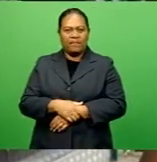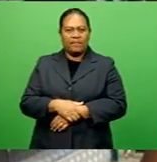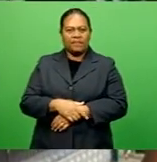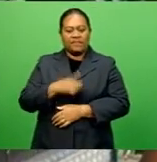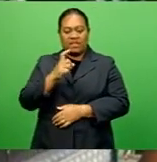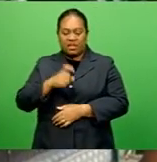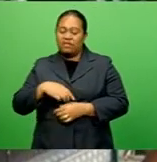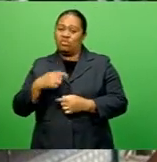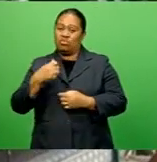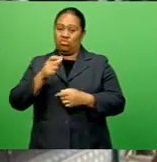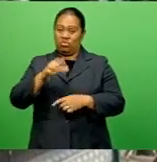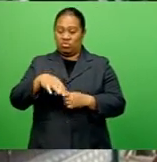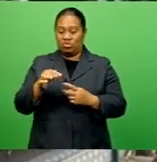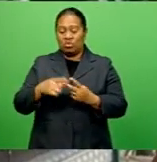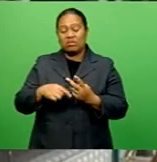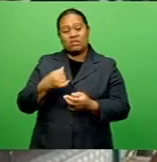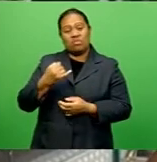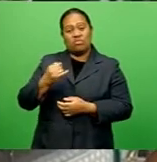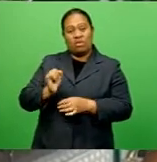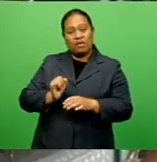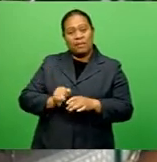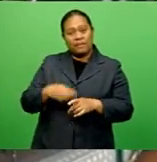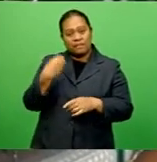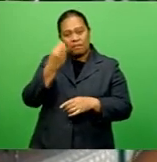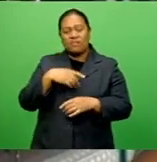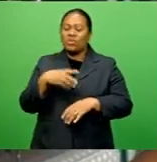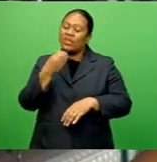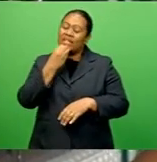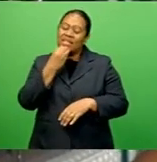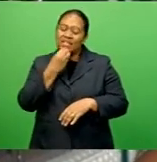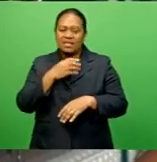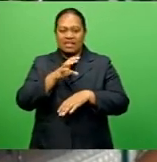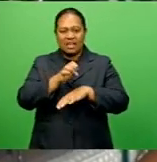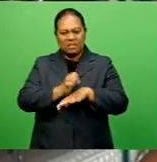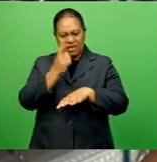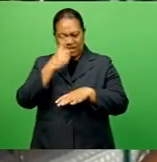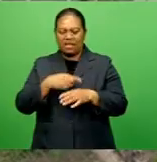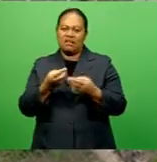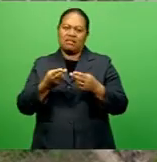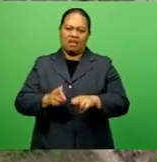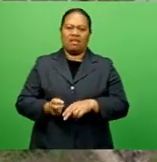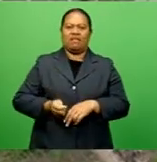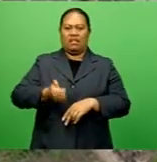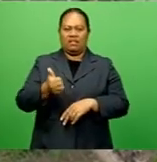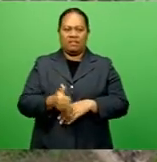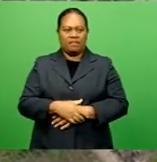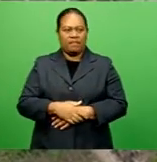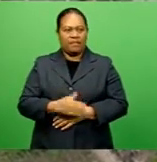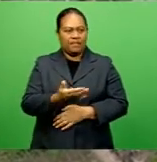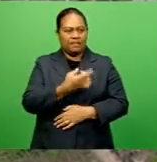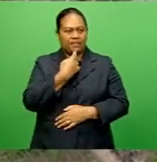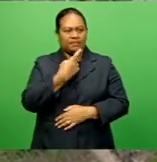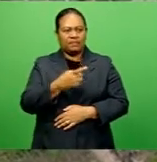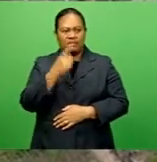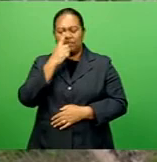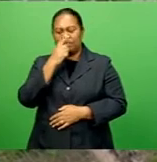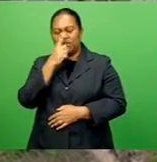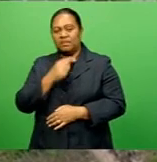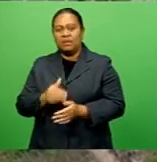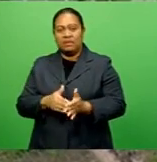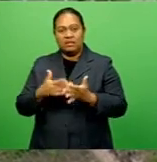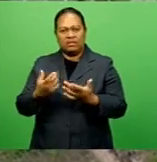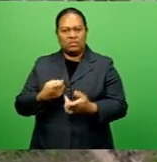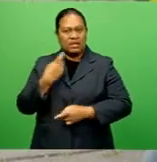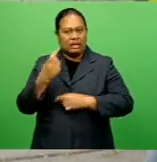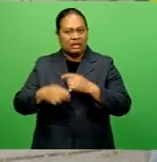wrong food, like what they eat, eating habit cause them to die early. People are becoming carefree now because they